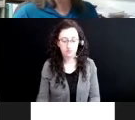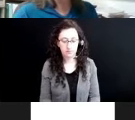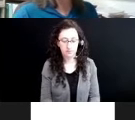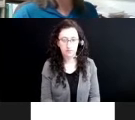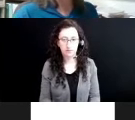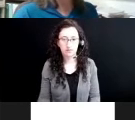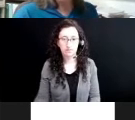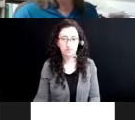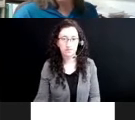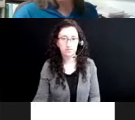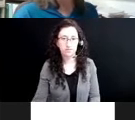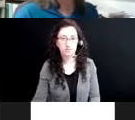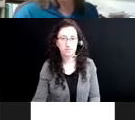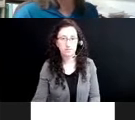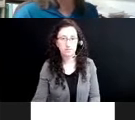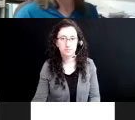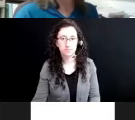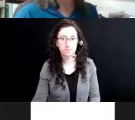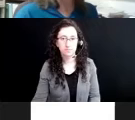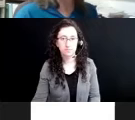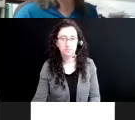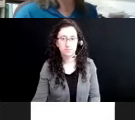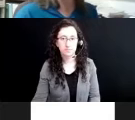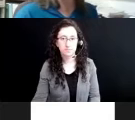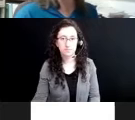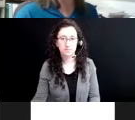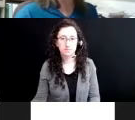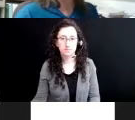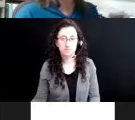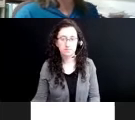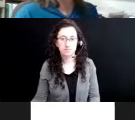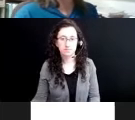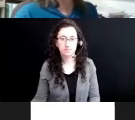provides so much more value to wildlife in terms of food